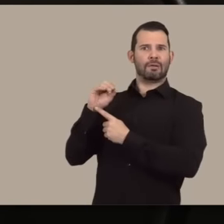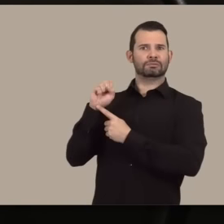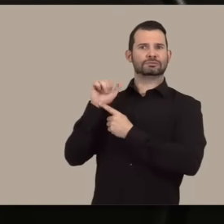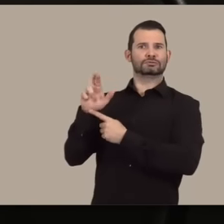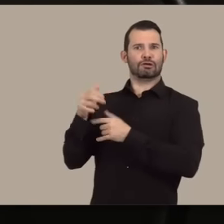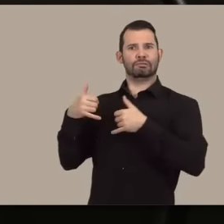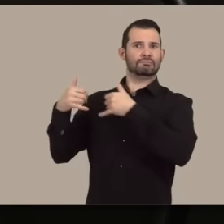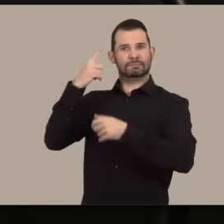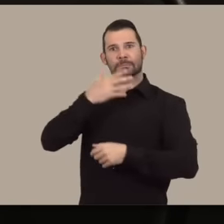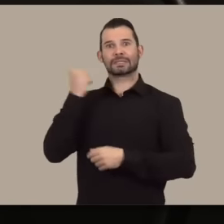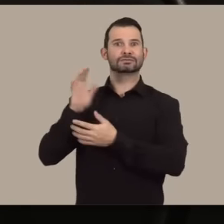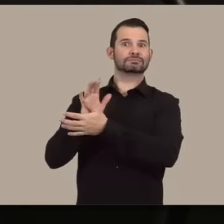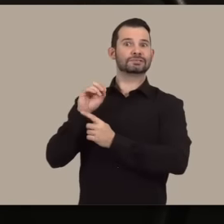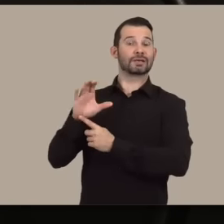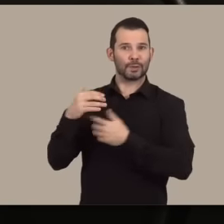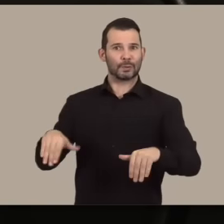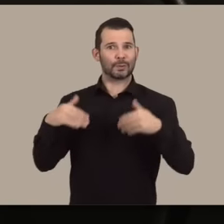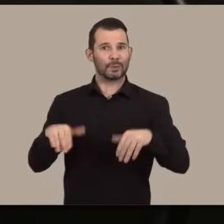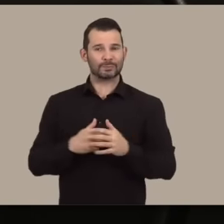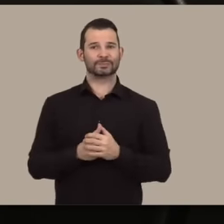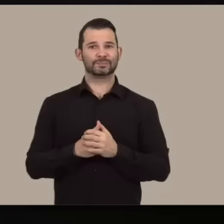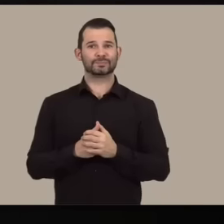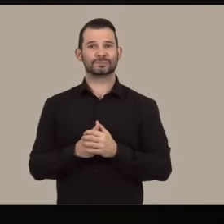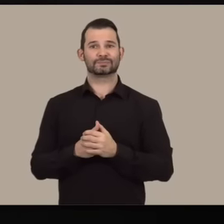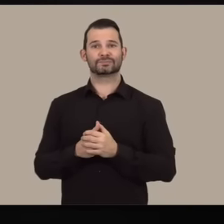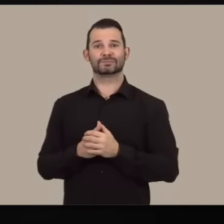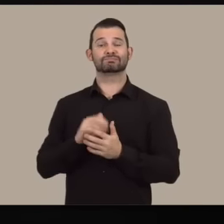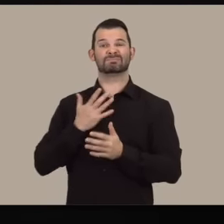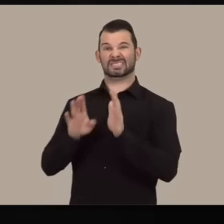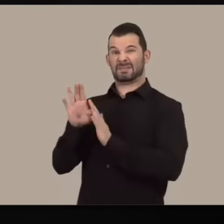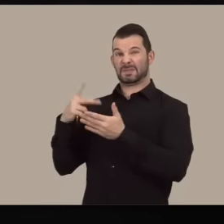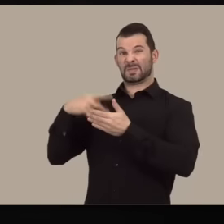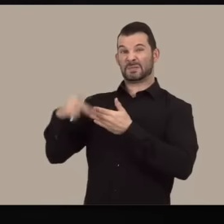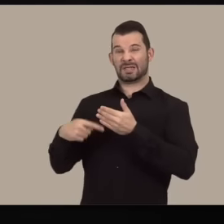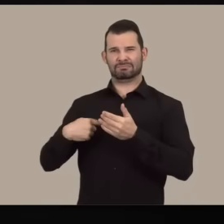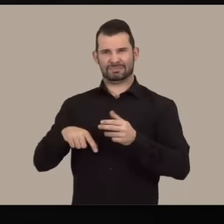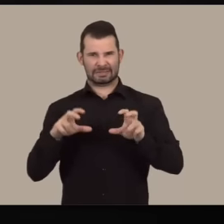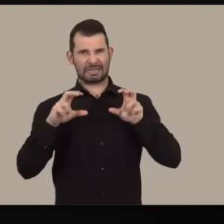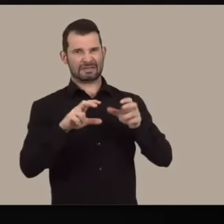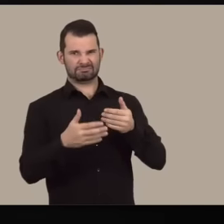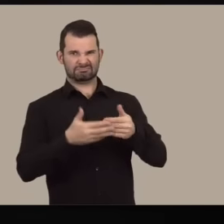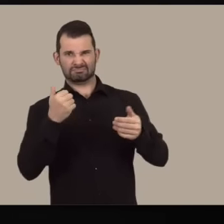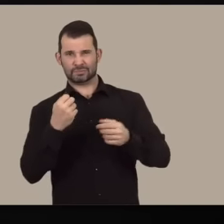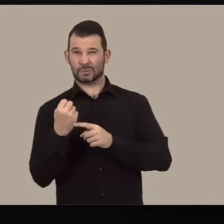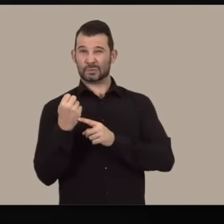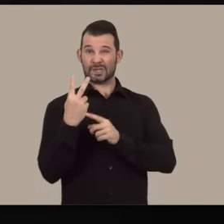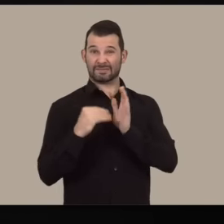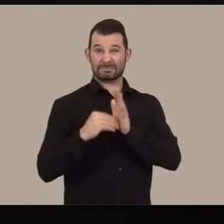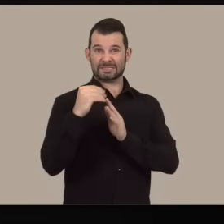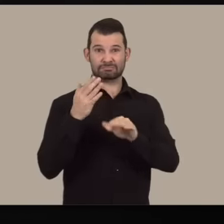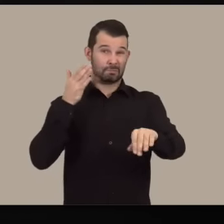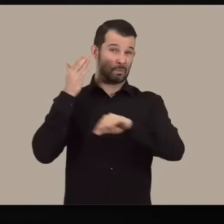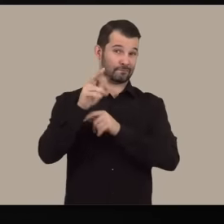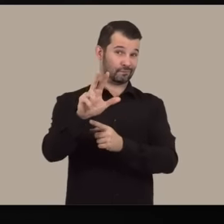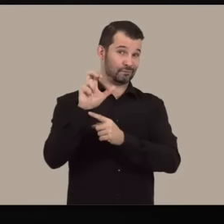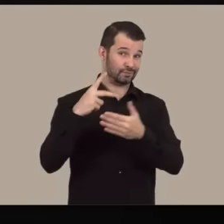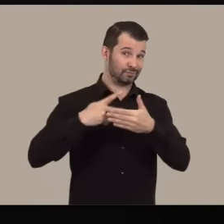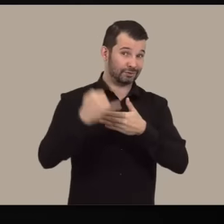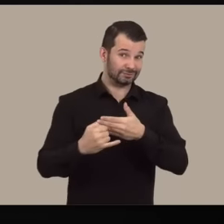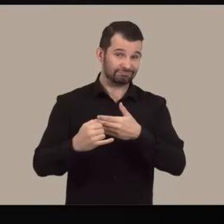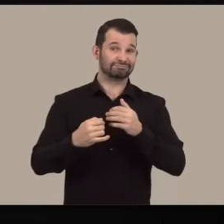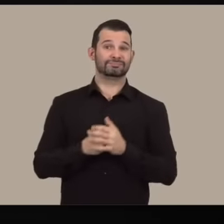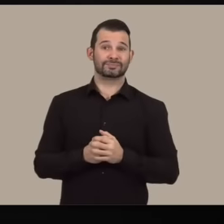for Best Documentary. In our development program, we invested close to $12